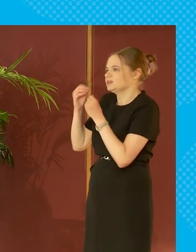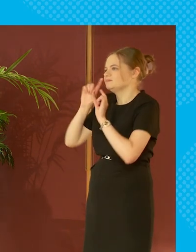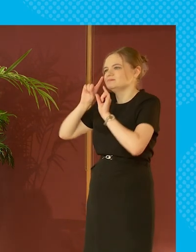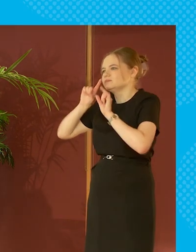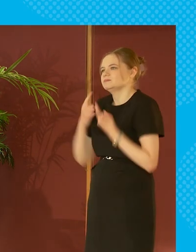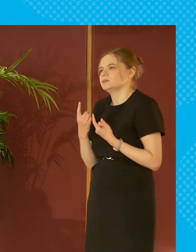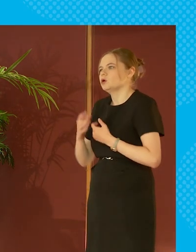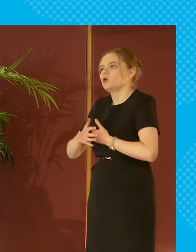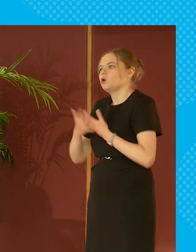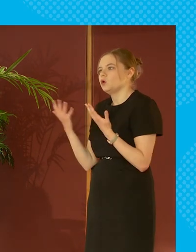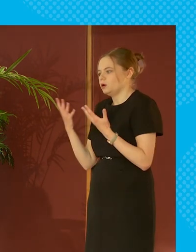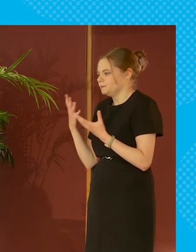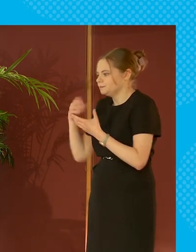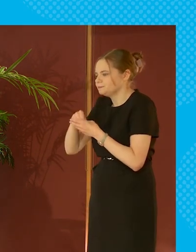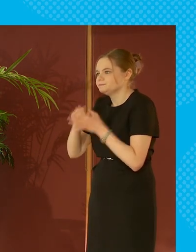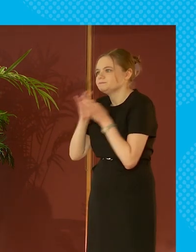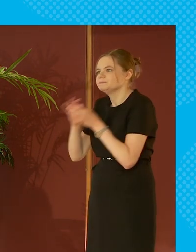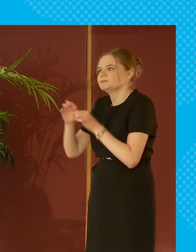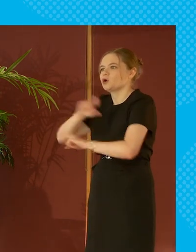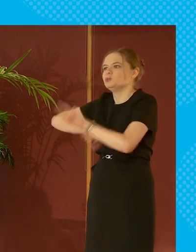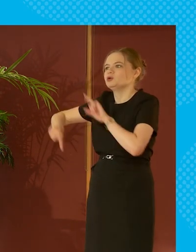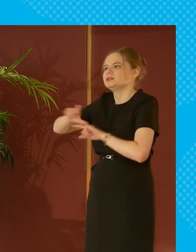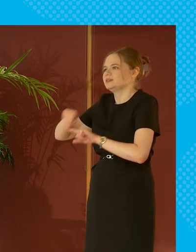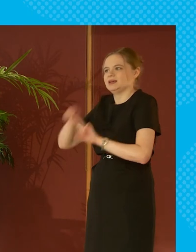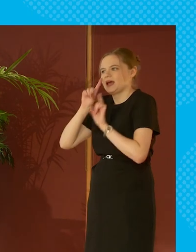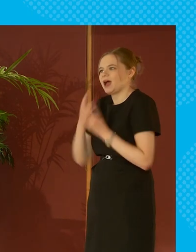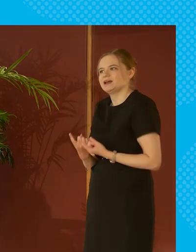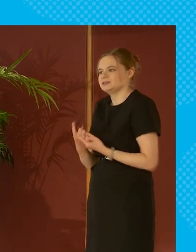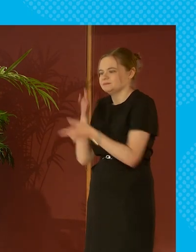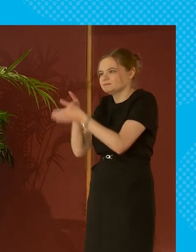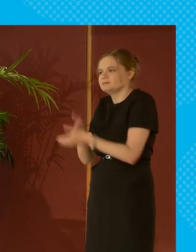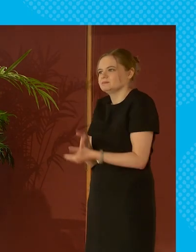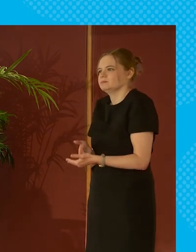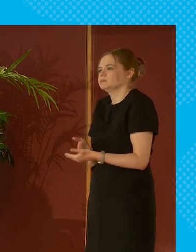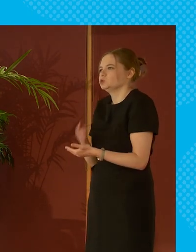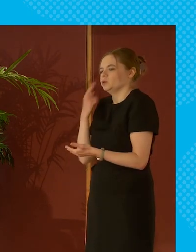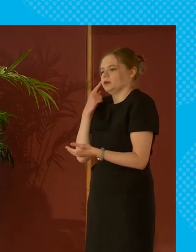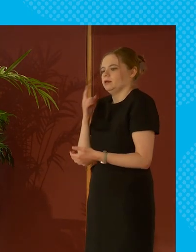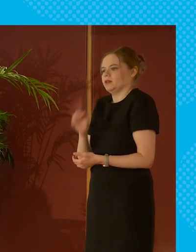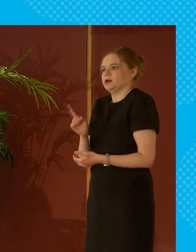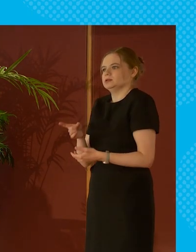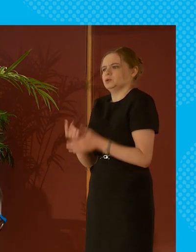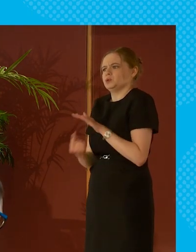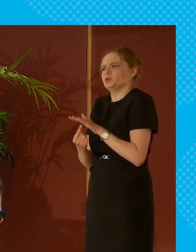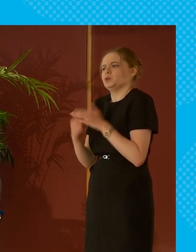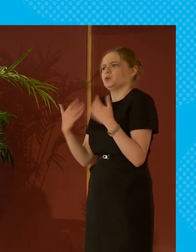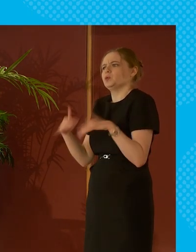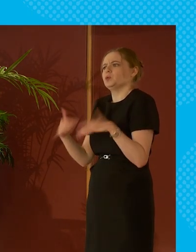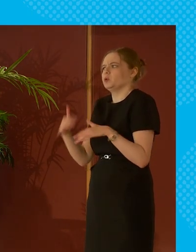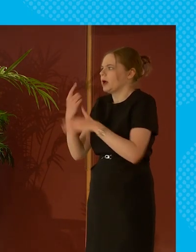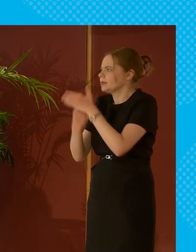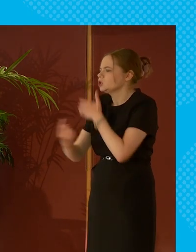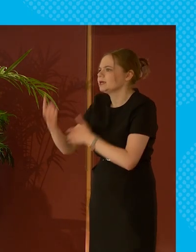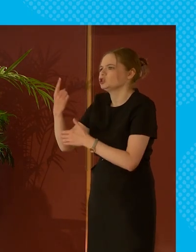volunteer or to become community engaged so there is something very much about that isolation